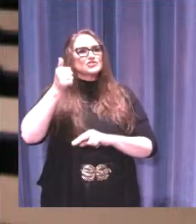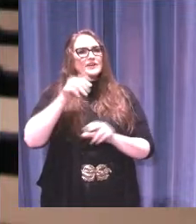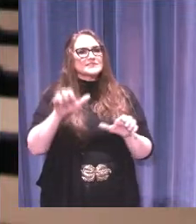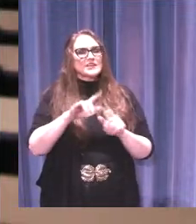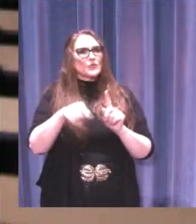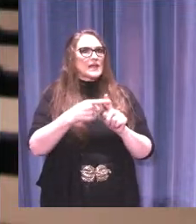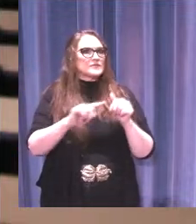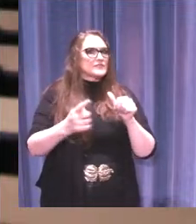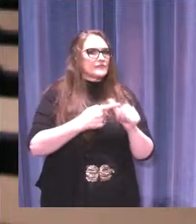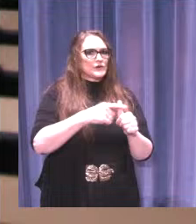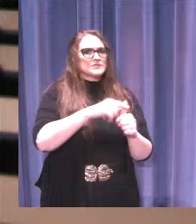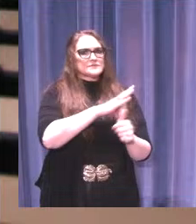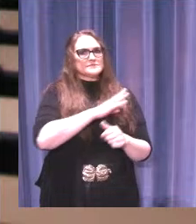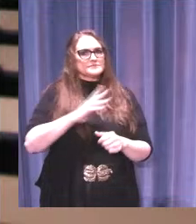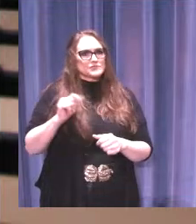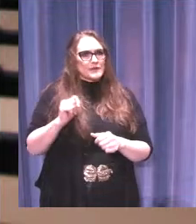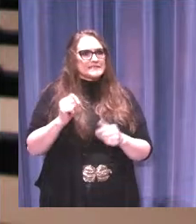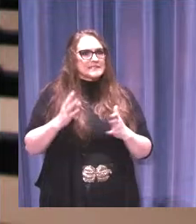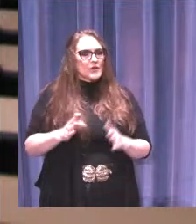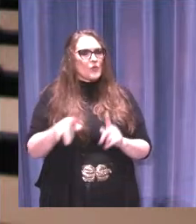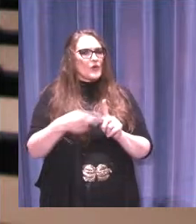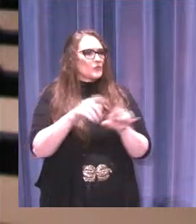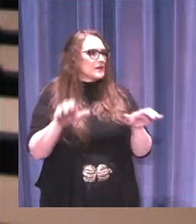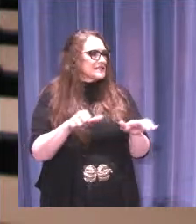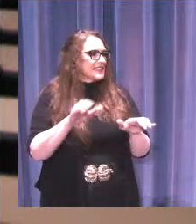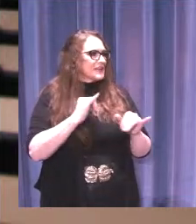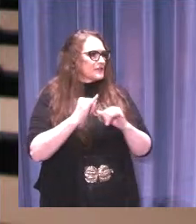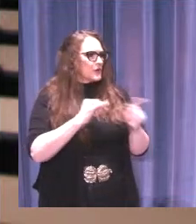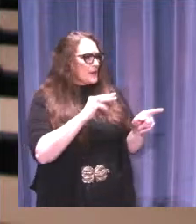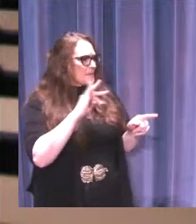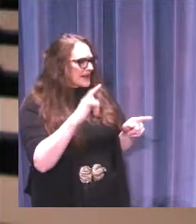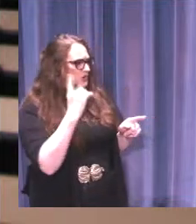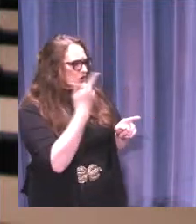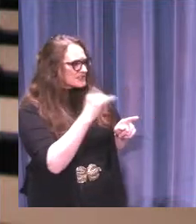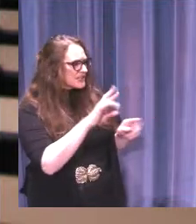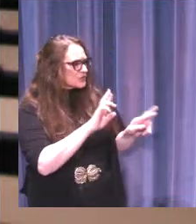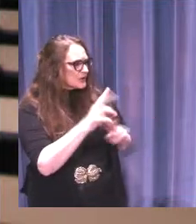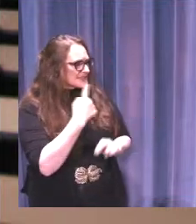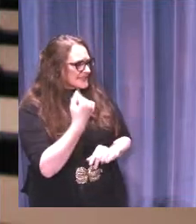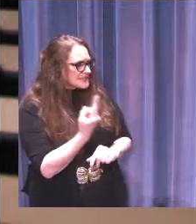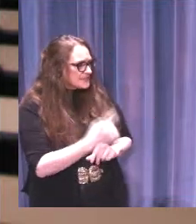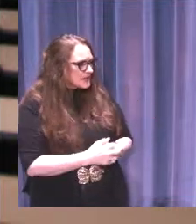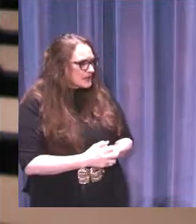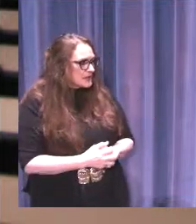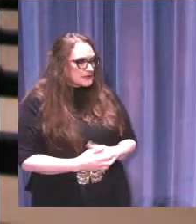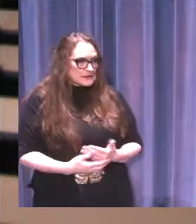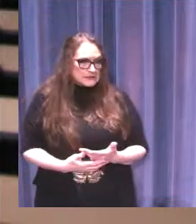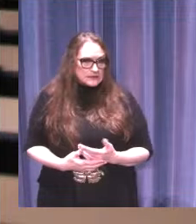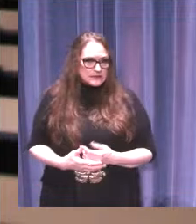we did interviews. Michael, you look like you're ready to say something.